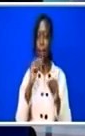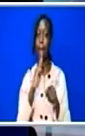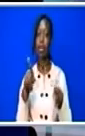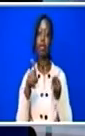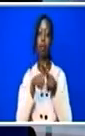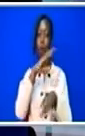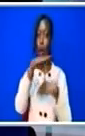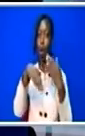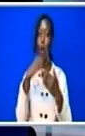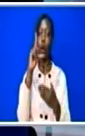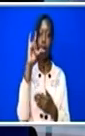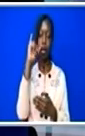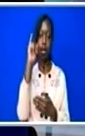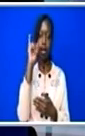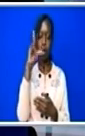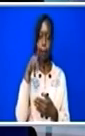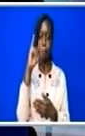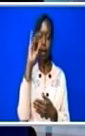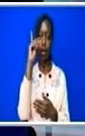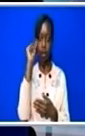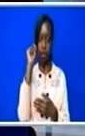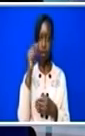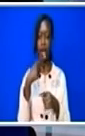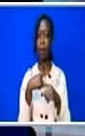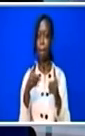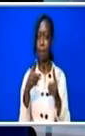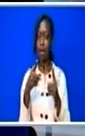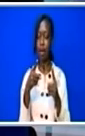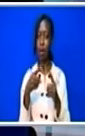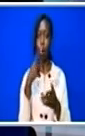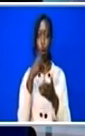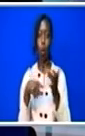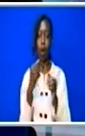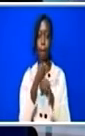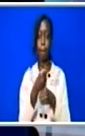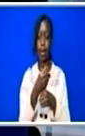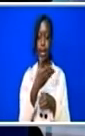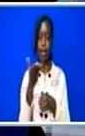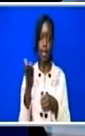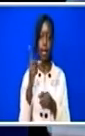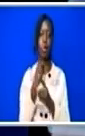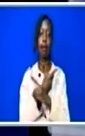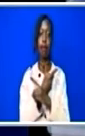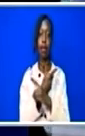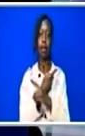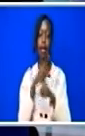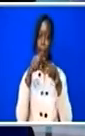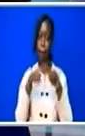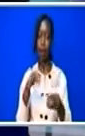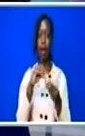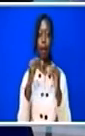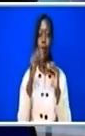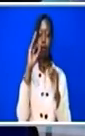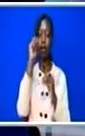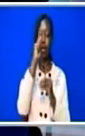But then, what distinguishes one lipid from the other is the presence of the fatty acids. The number of fatty